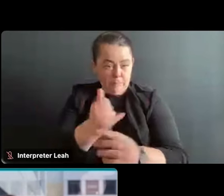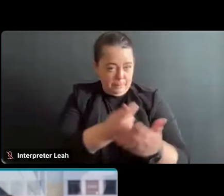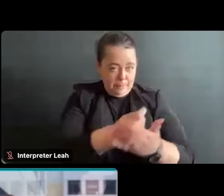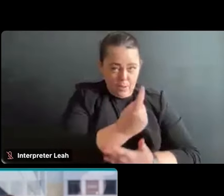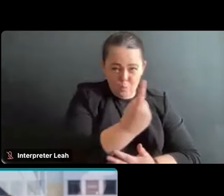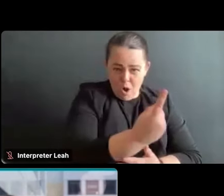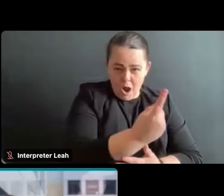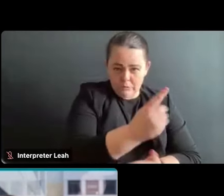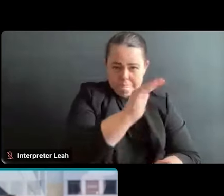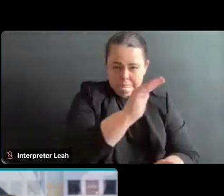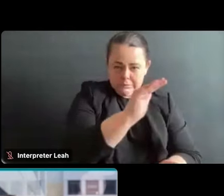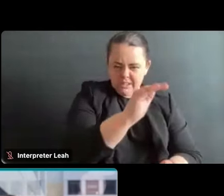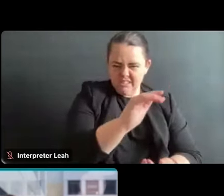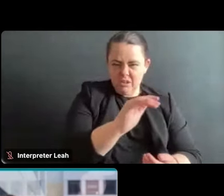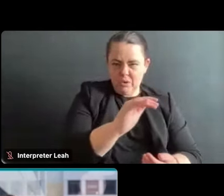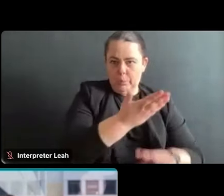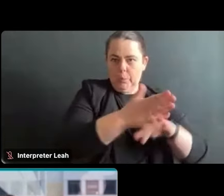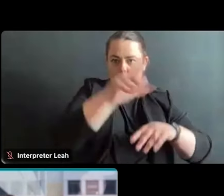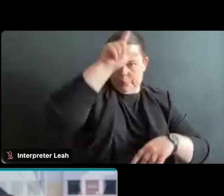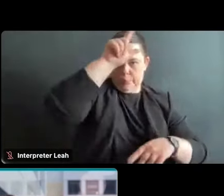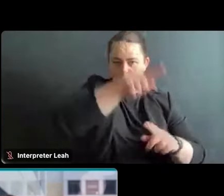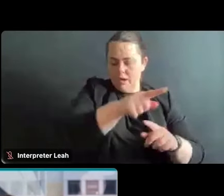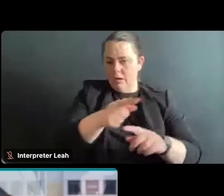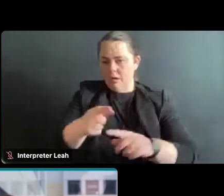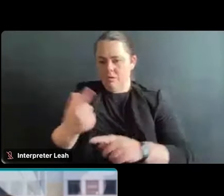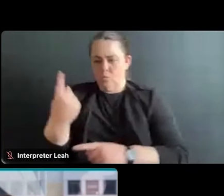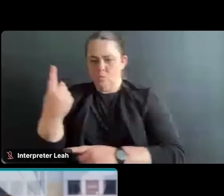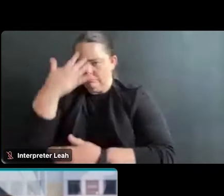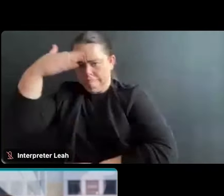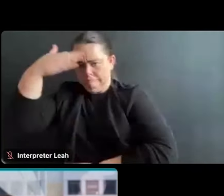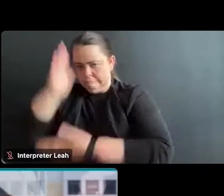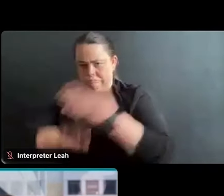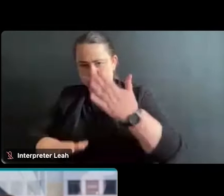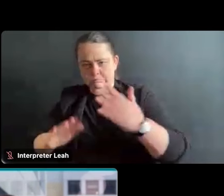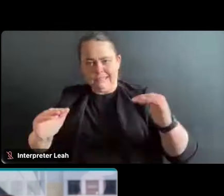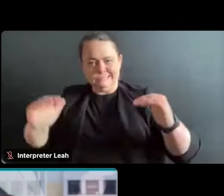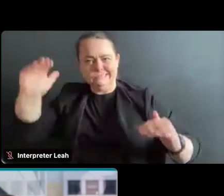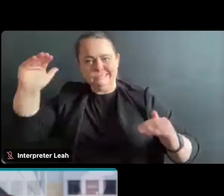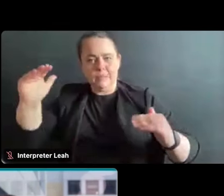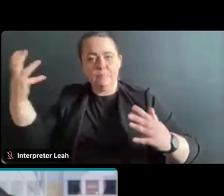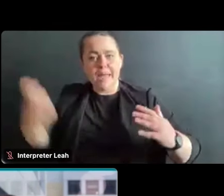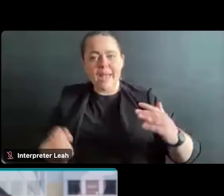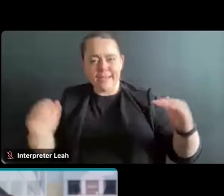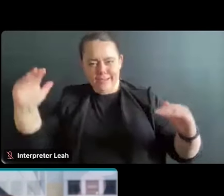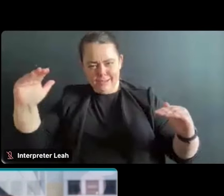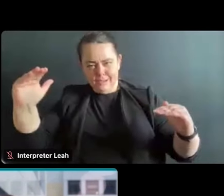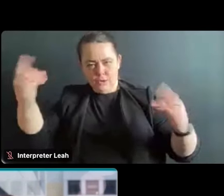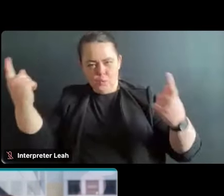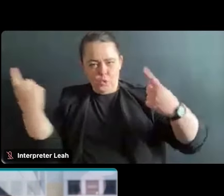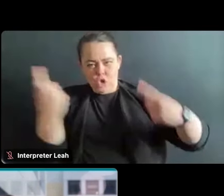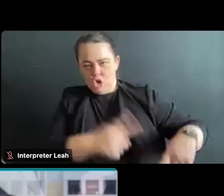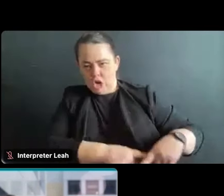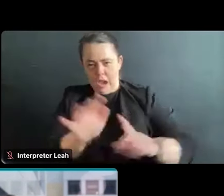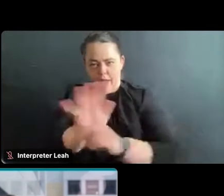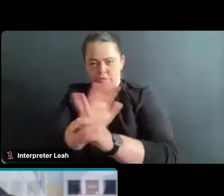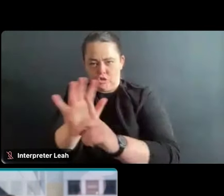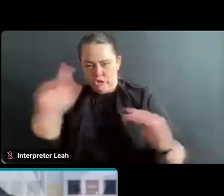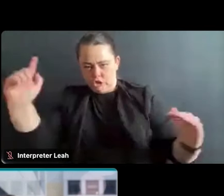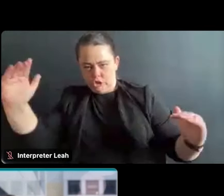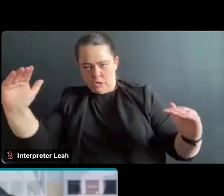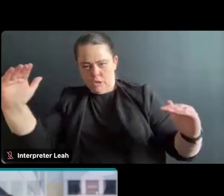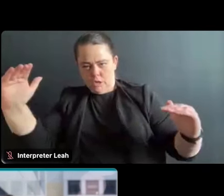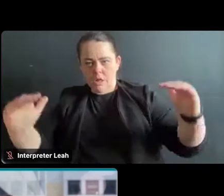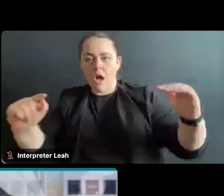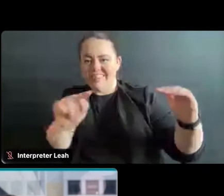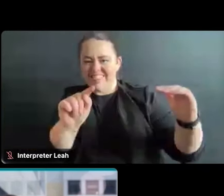worker. Now, again, that's an important calculation, but it allows the sense check. It allows us to sense check your